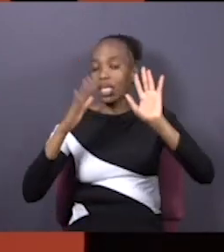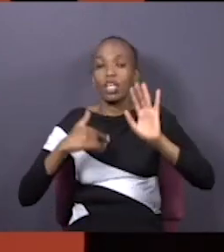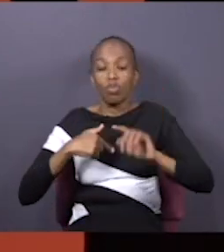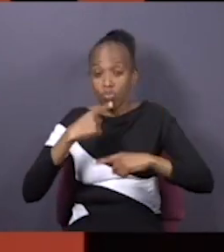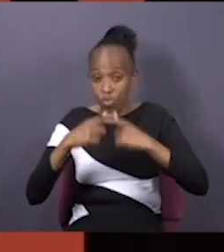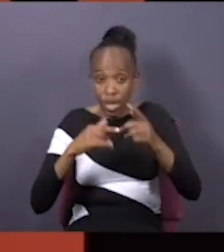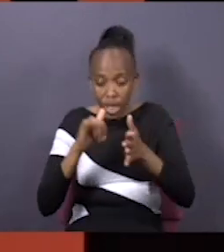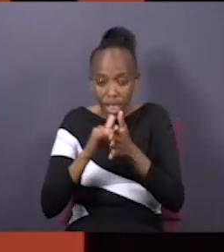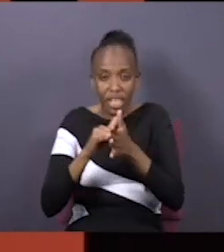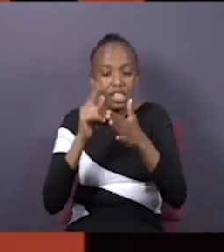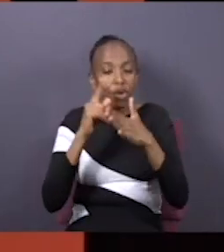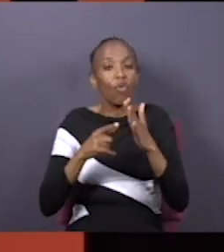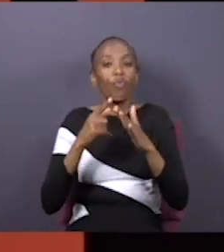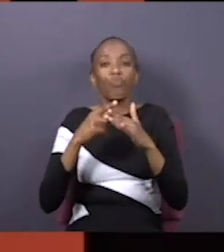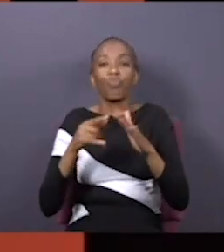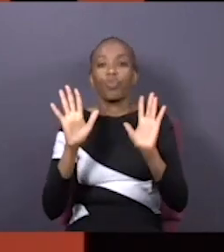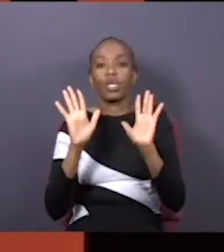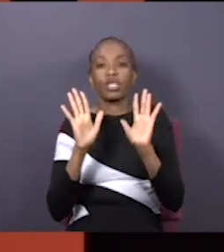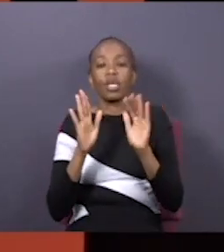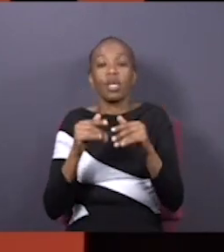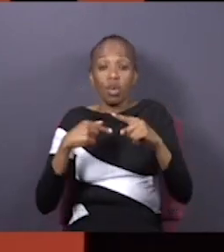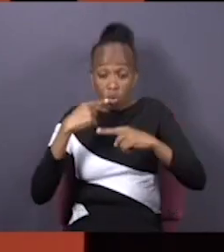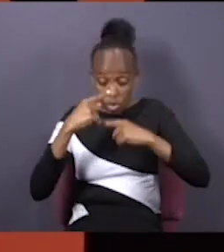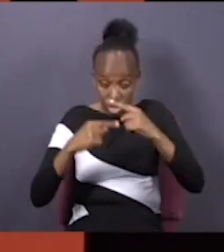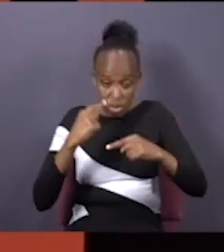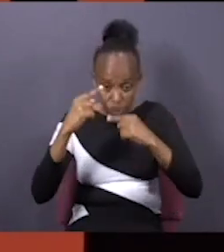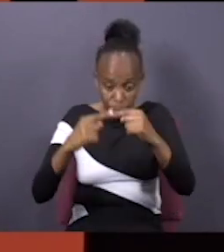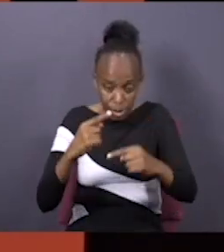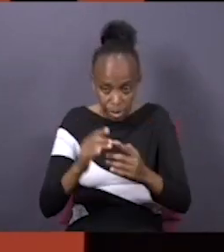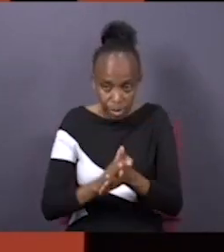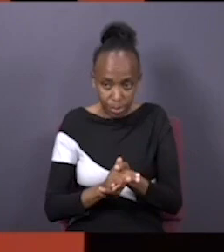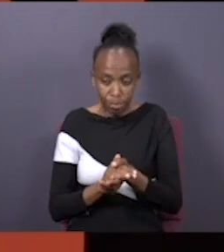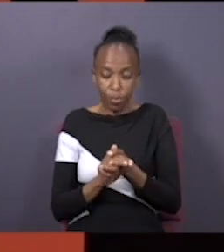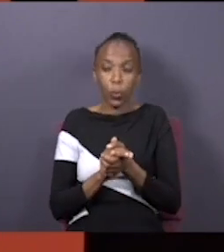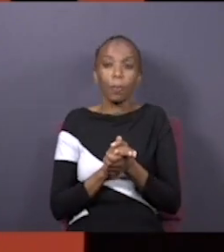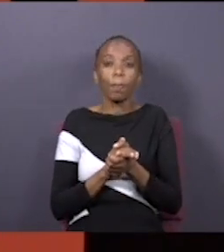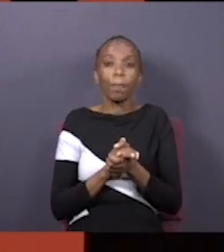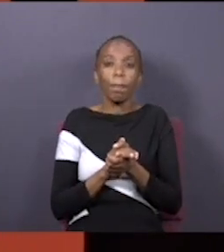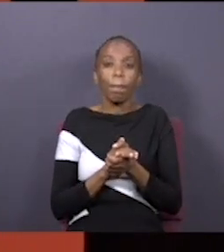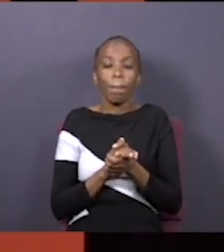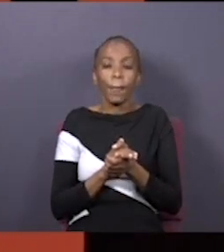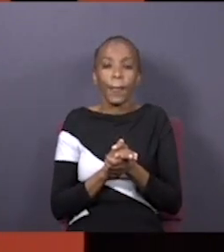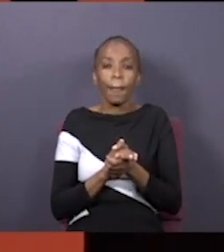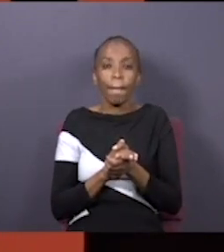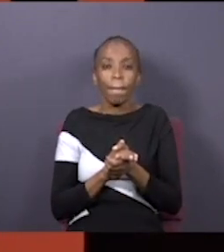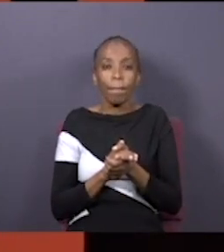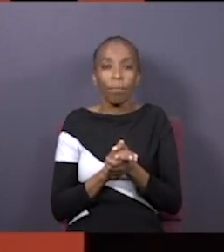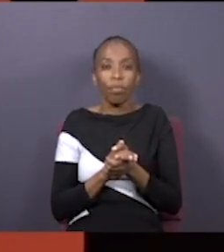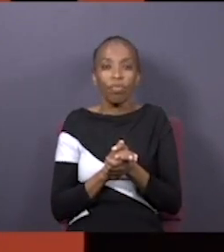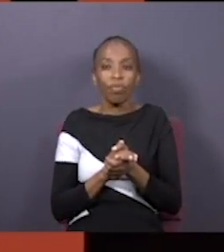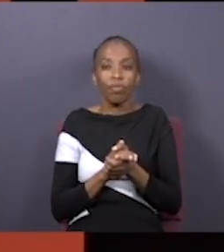on. That's it. Press on, press on, press on.